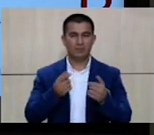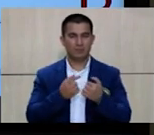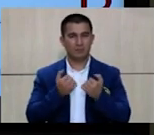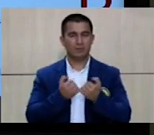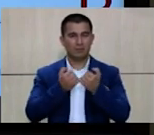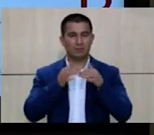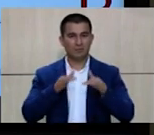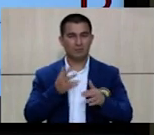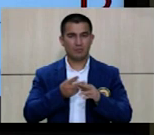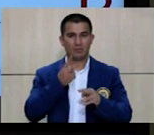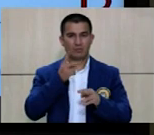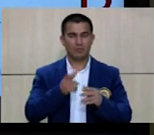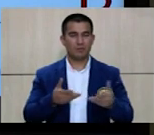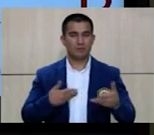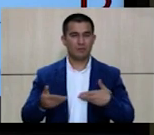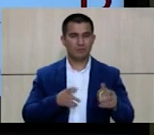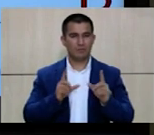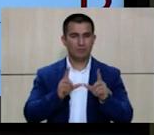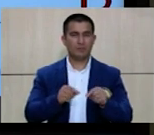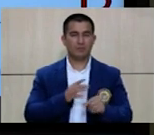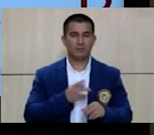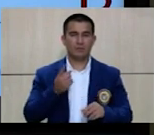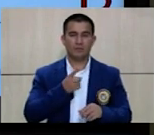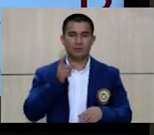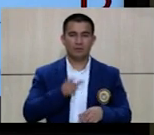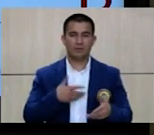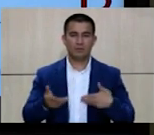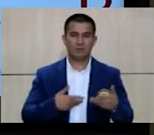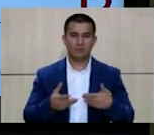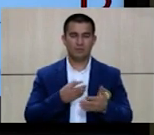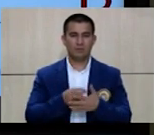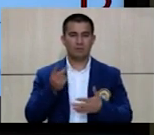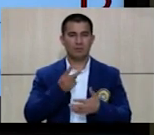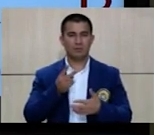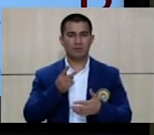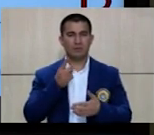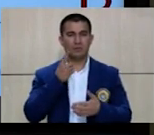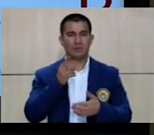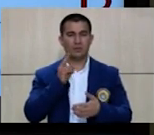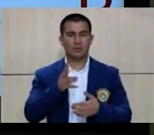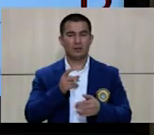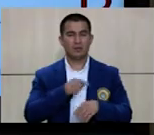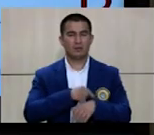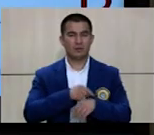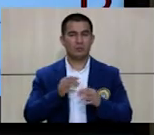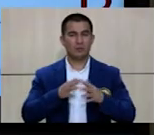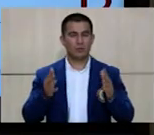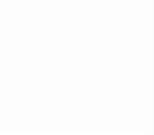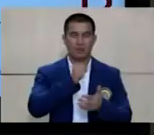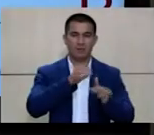vaqtda ikkita piyoda yo'lga chiqdi. Birinchi piyodaning tezligi ikkinchisidan 1 km soatga ortiq